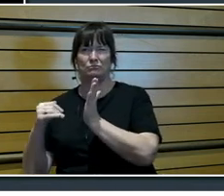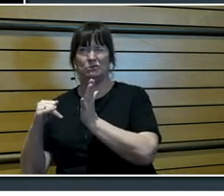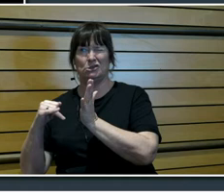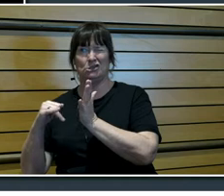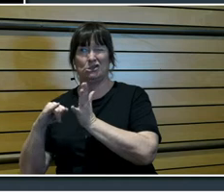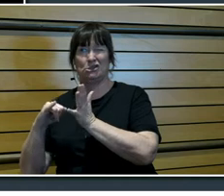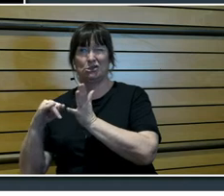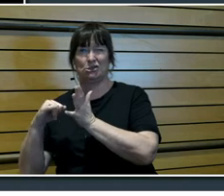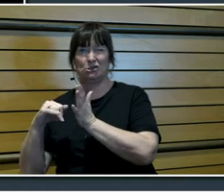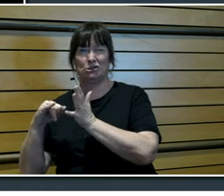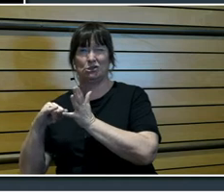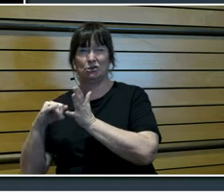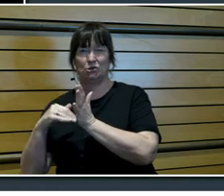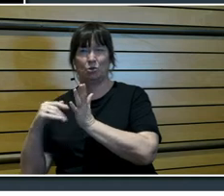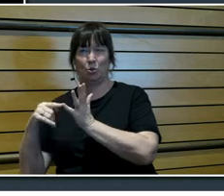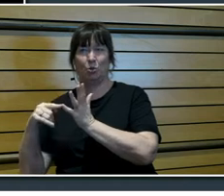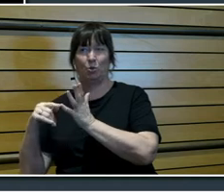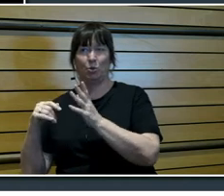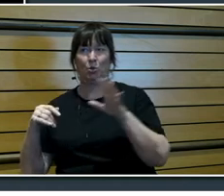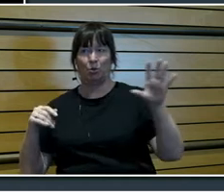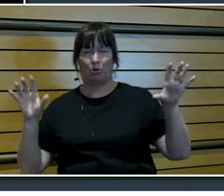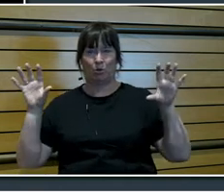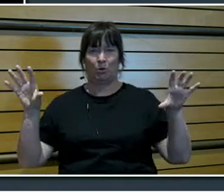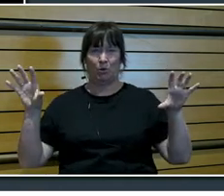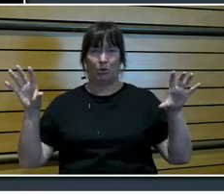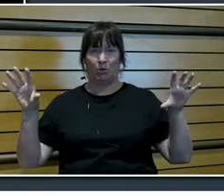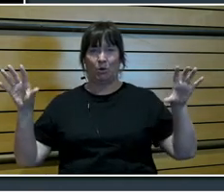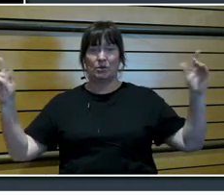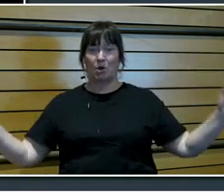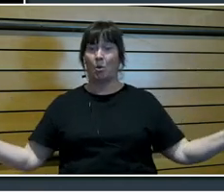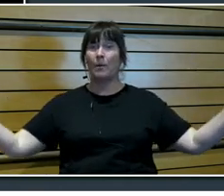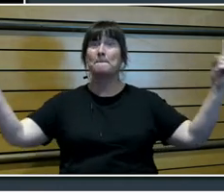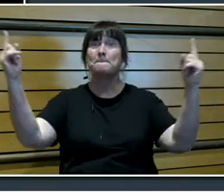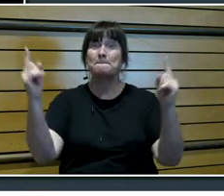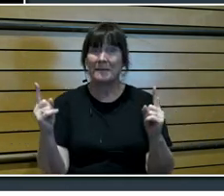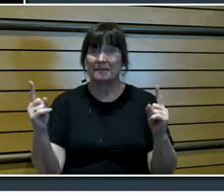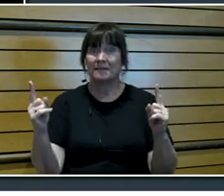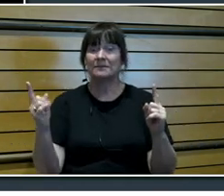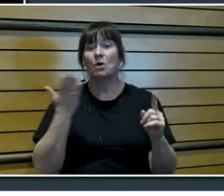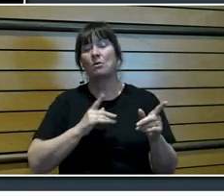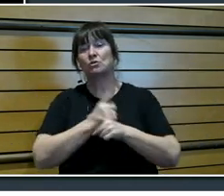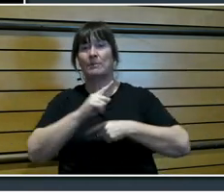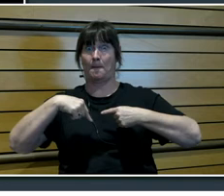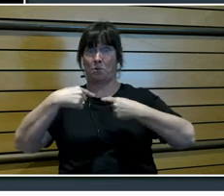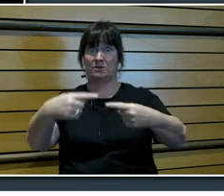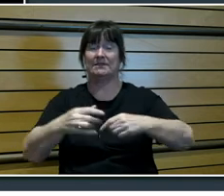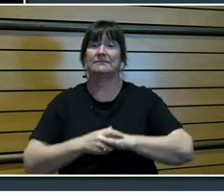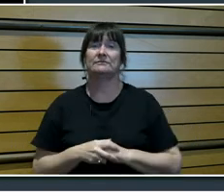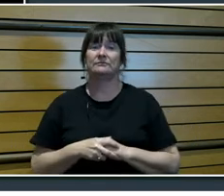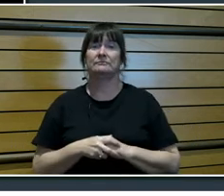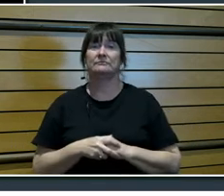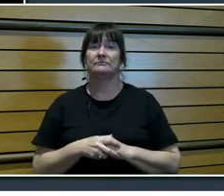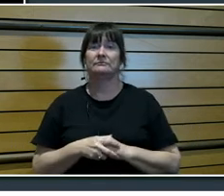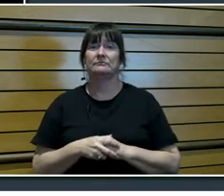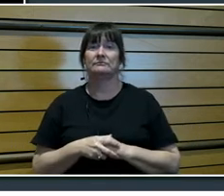we have Te Ao Māori and Te Ao Pākehā meeting at this table. And so I want to talk about a process